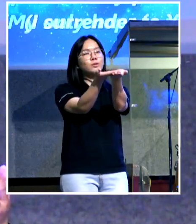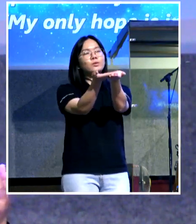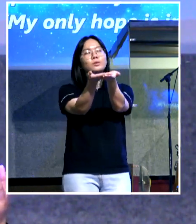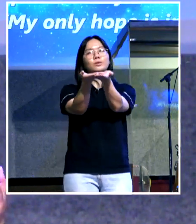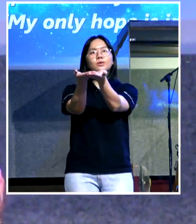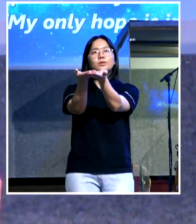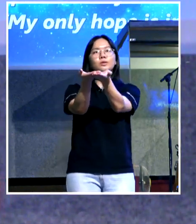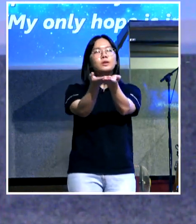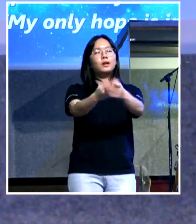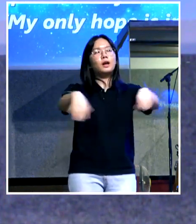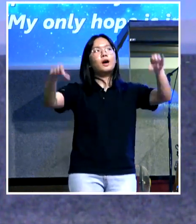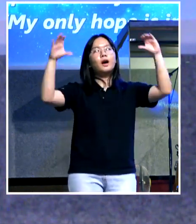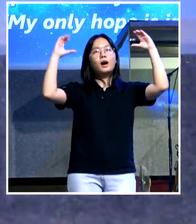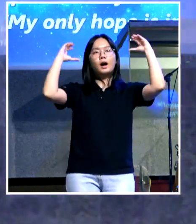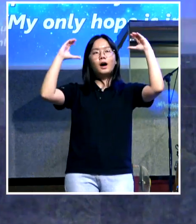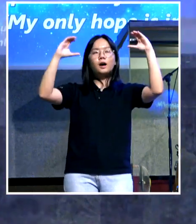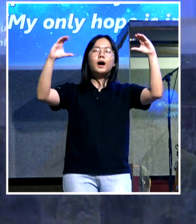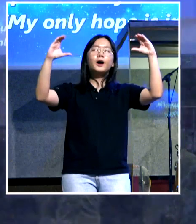padamu.